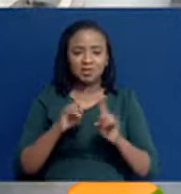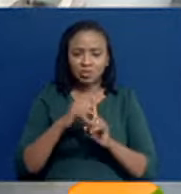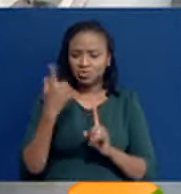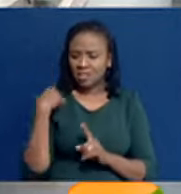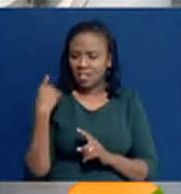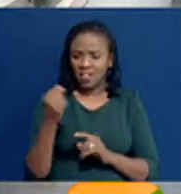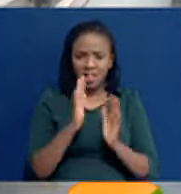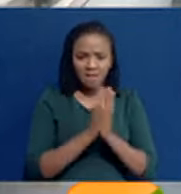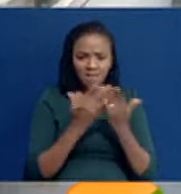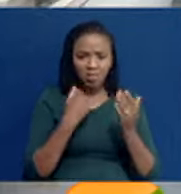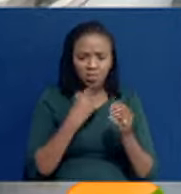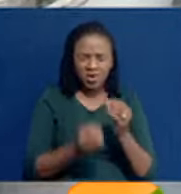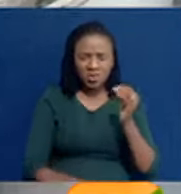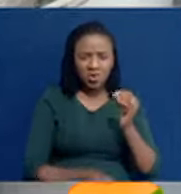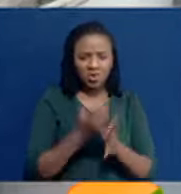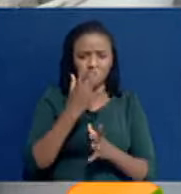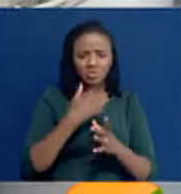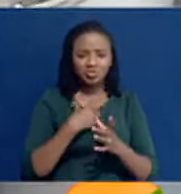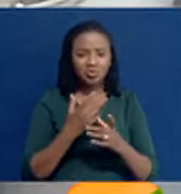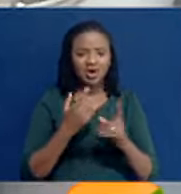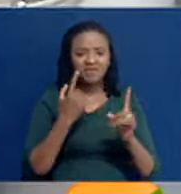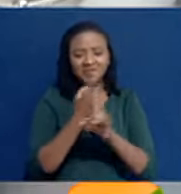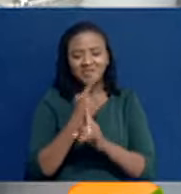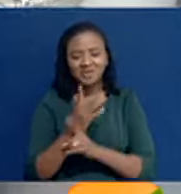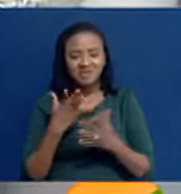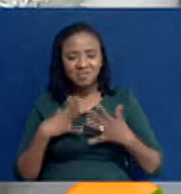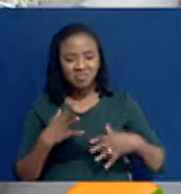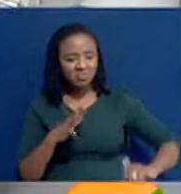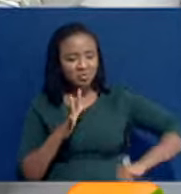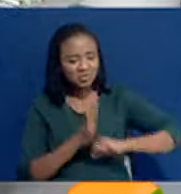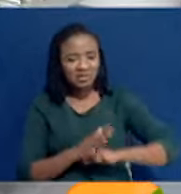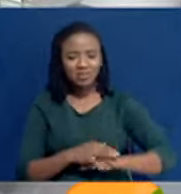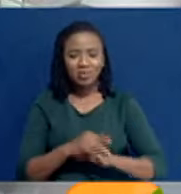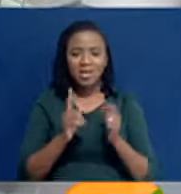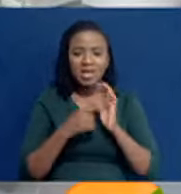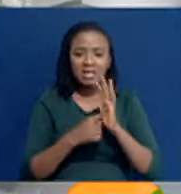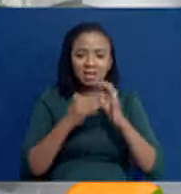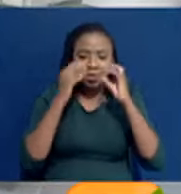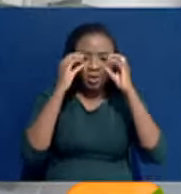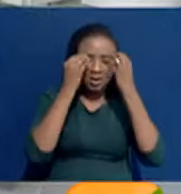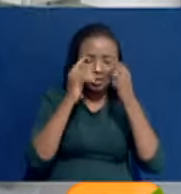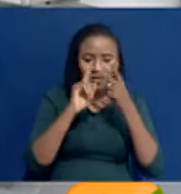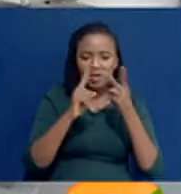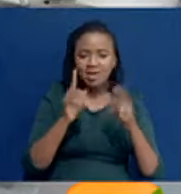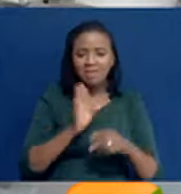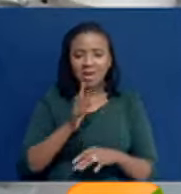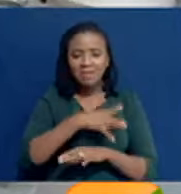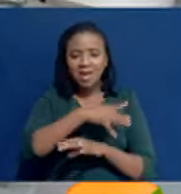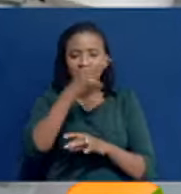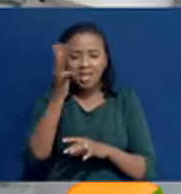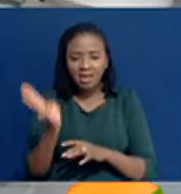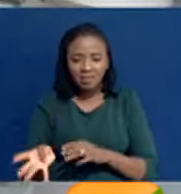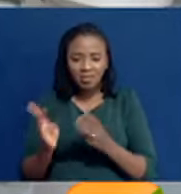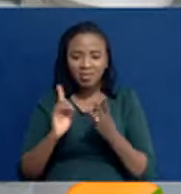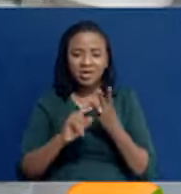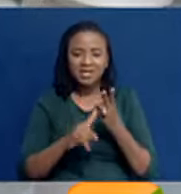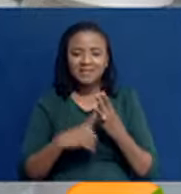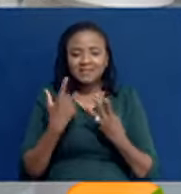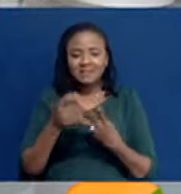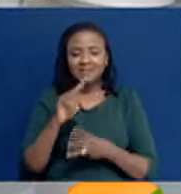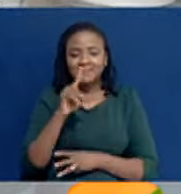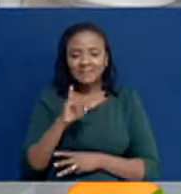had, all kinds of your fellow colleagues supporting you. Martha Karua, Charity Ngilu, Zipporah Kitonyi,